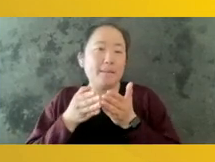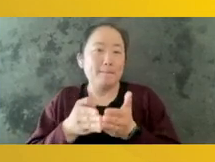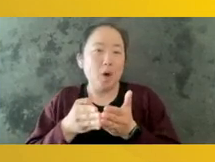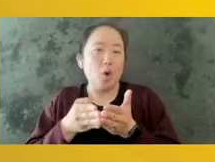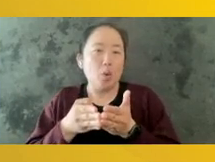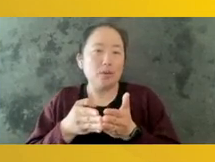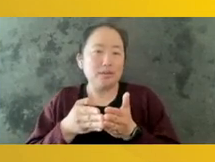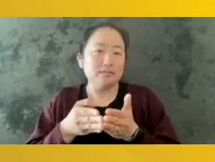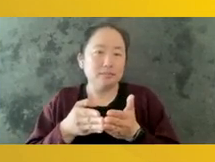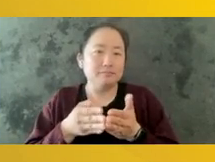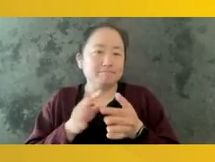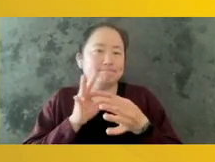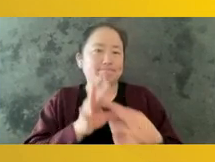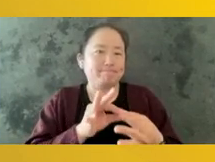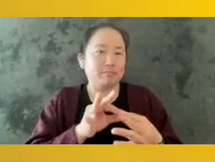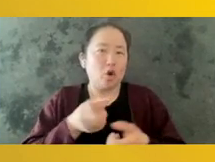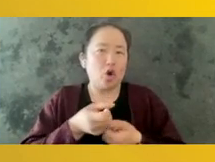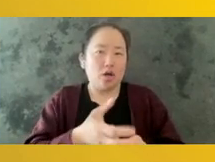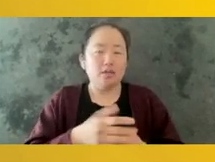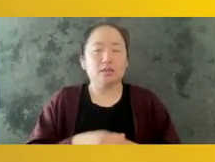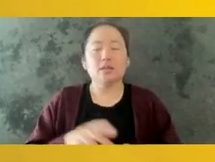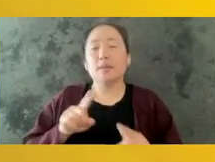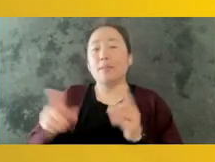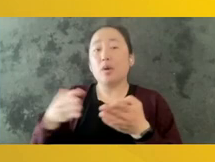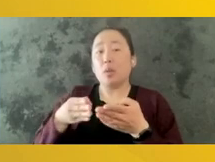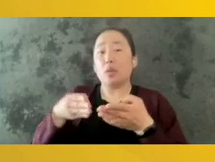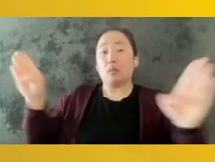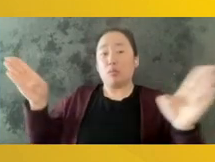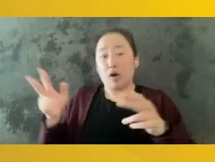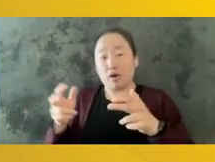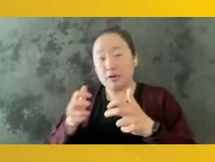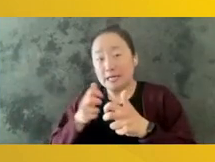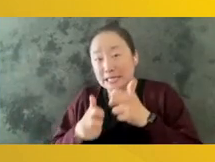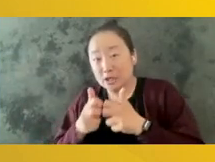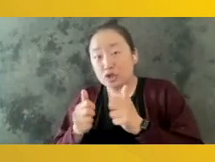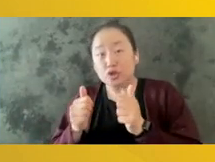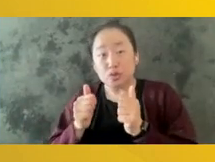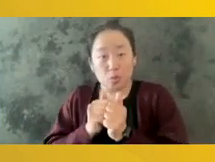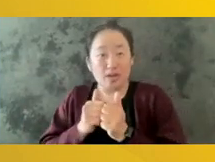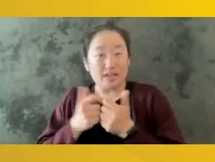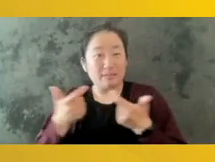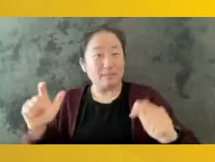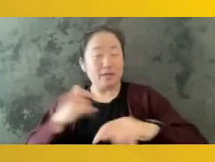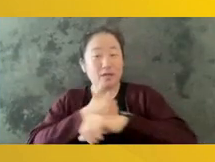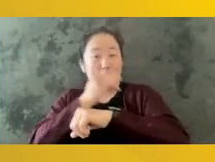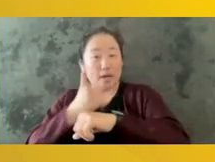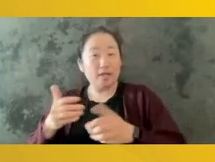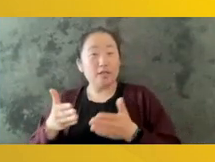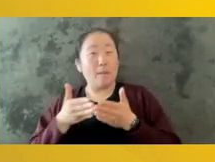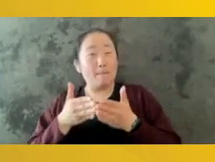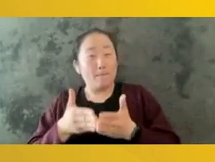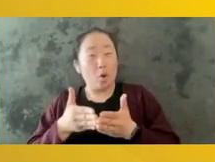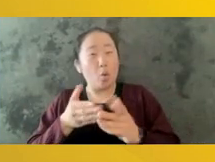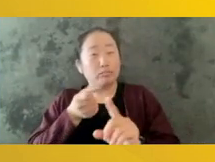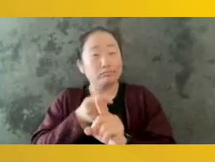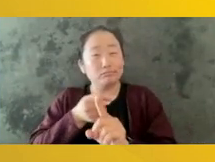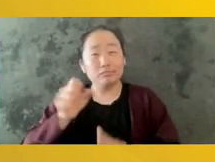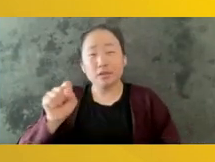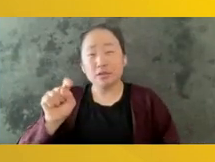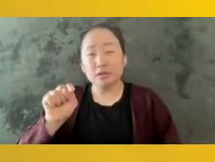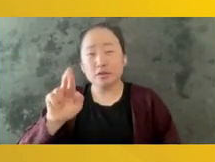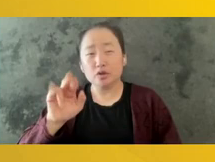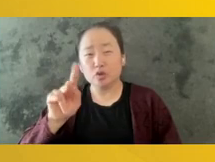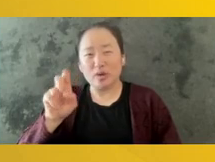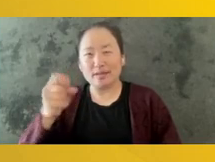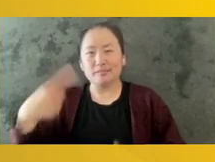broader conservation issue with large whales is that boat strikes, such as those observed in these images,